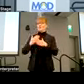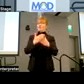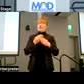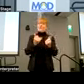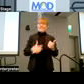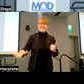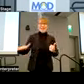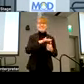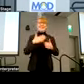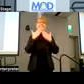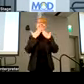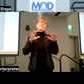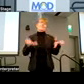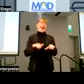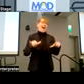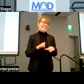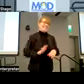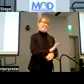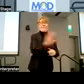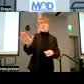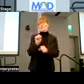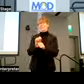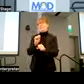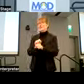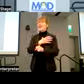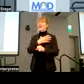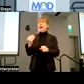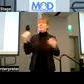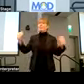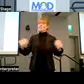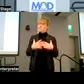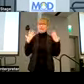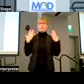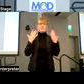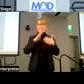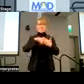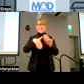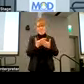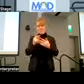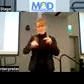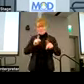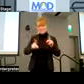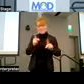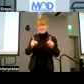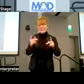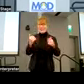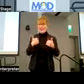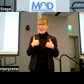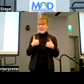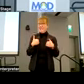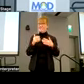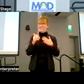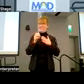Thank you for being active in this space. And thank you for inspiring all the people who have leadership